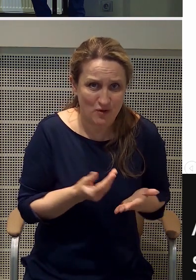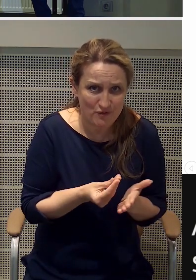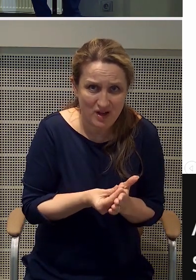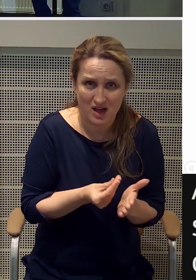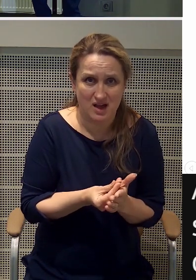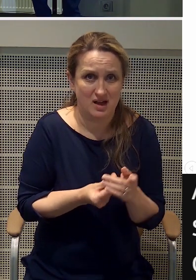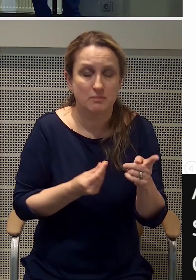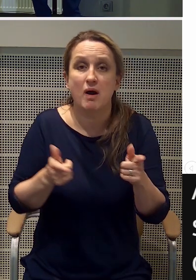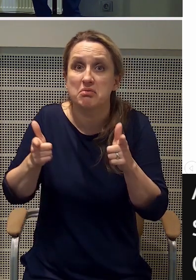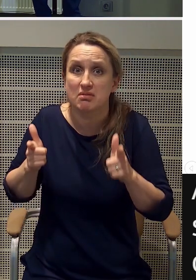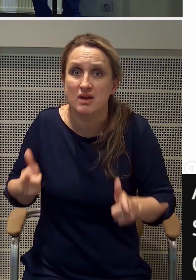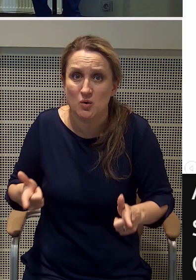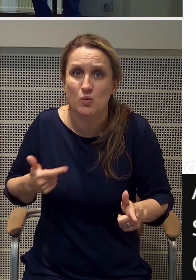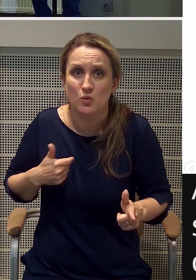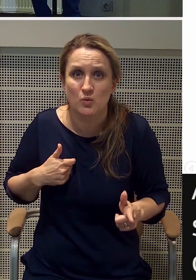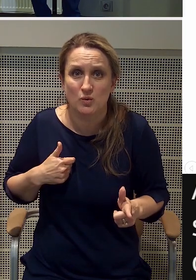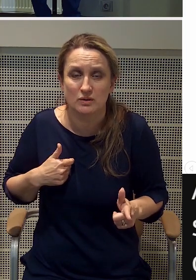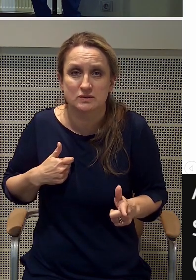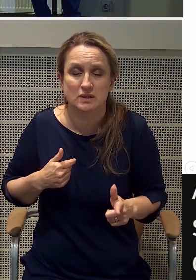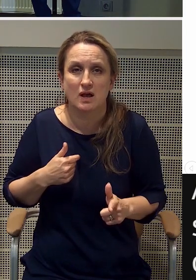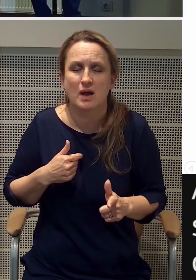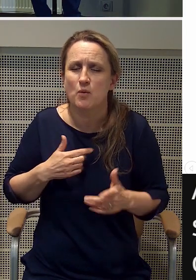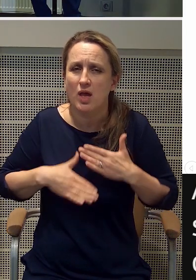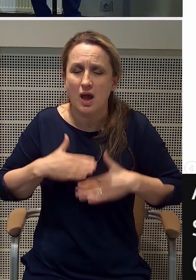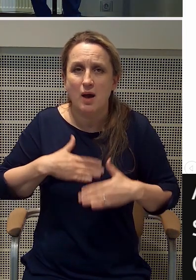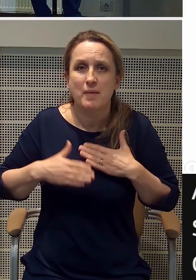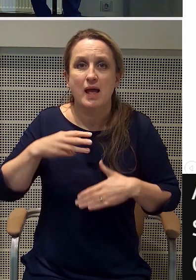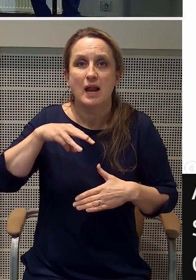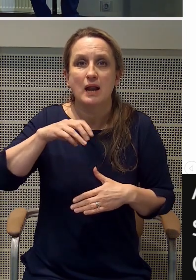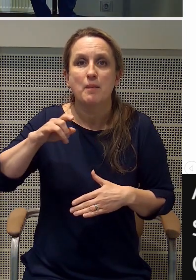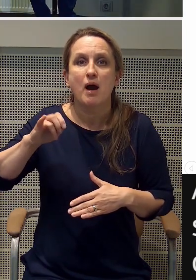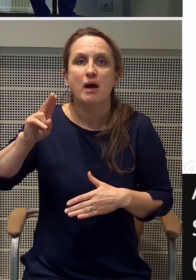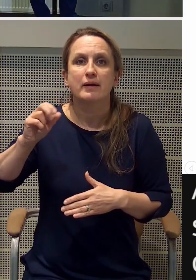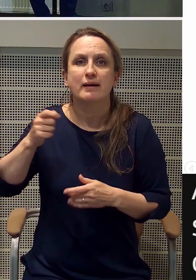worth saving, and we do agree, but